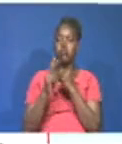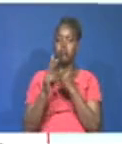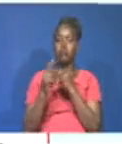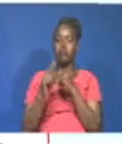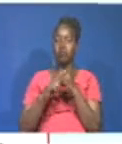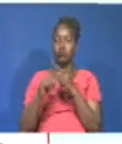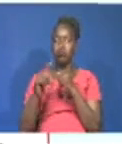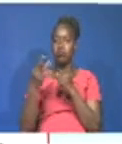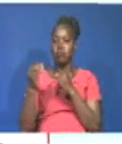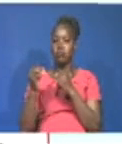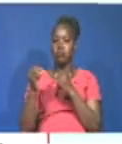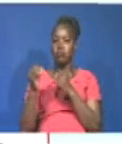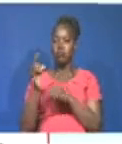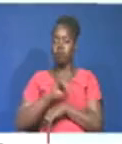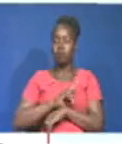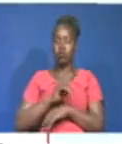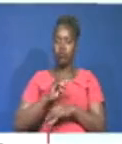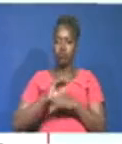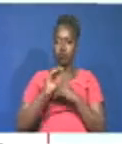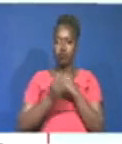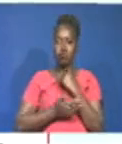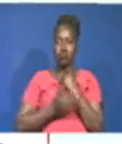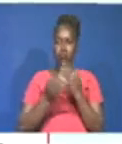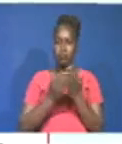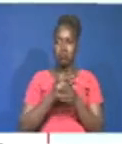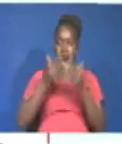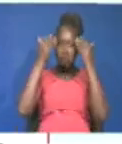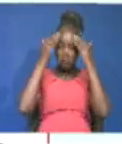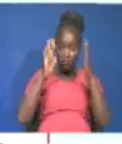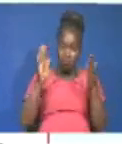of pregnancy, when a mother even at times does not know whether she is pregnant or not.